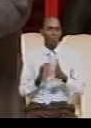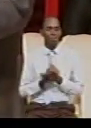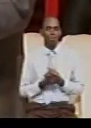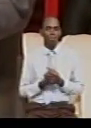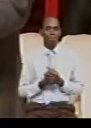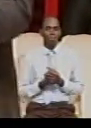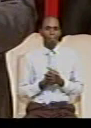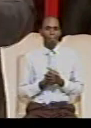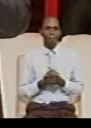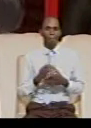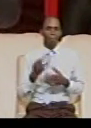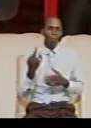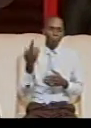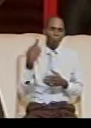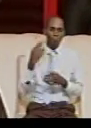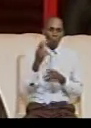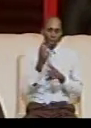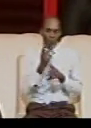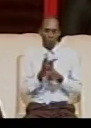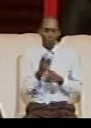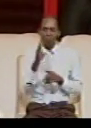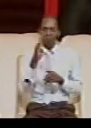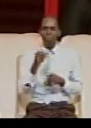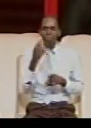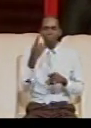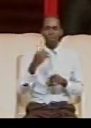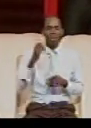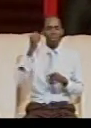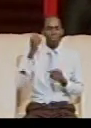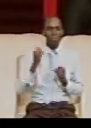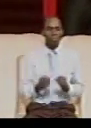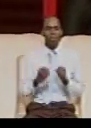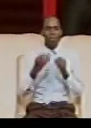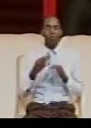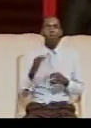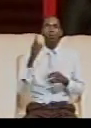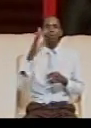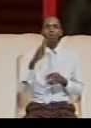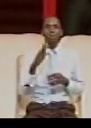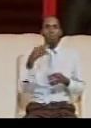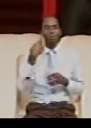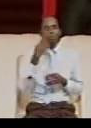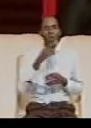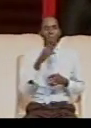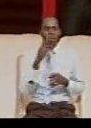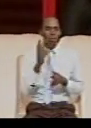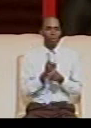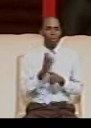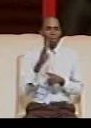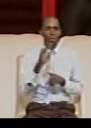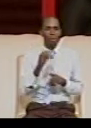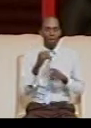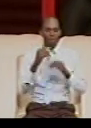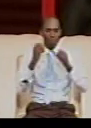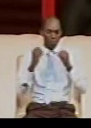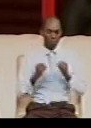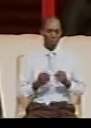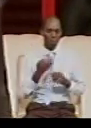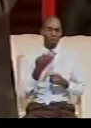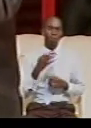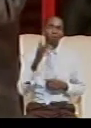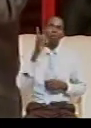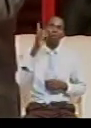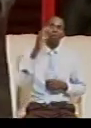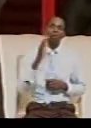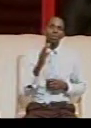are kept by the power of God. Who are kept by the power of God. You see,